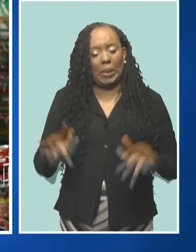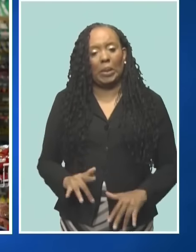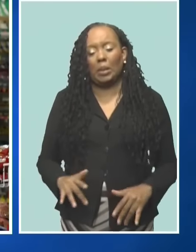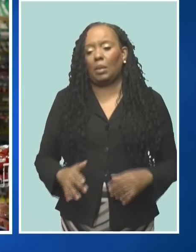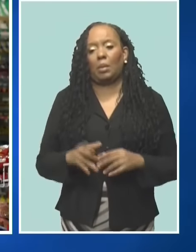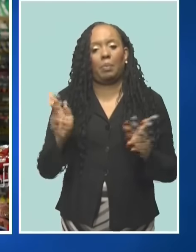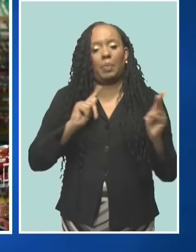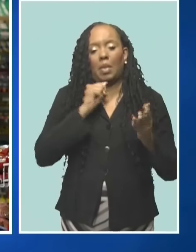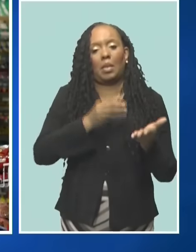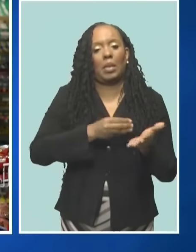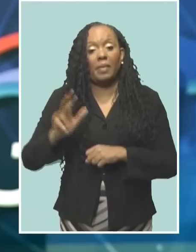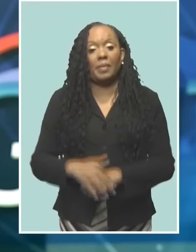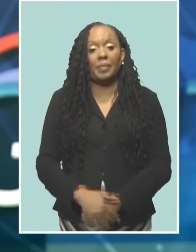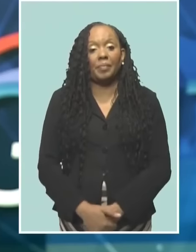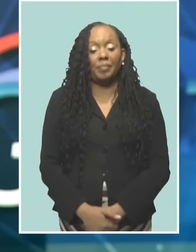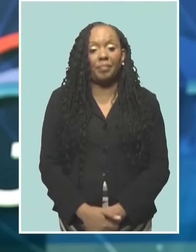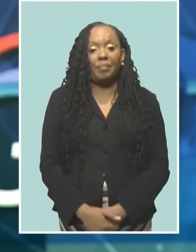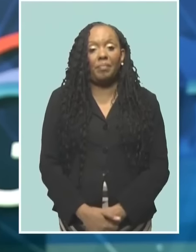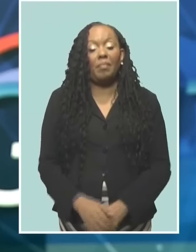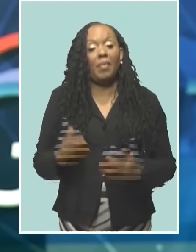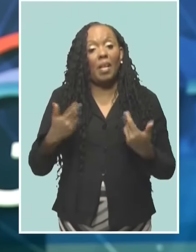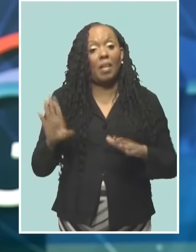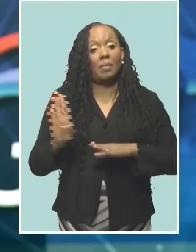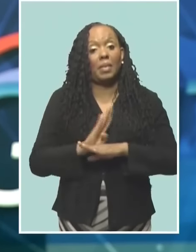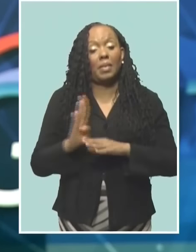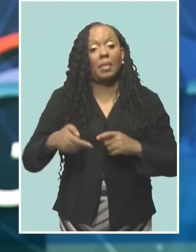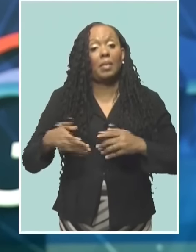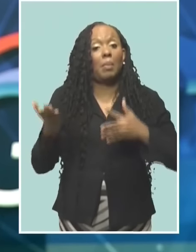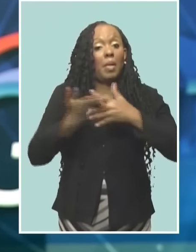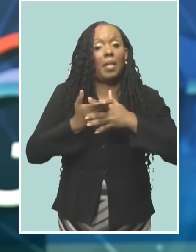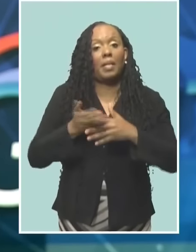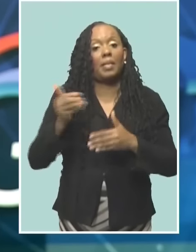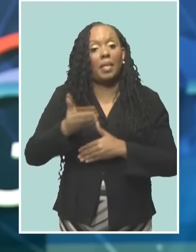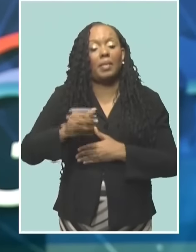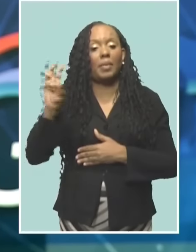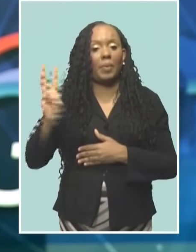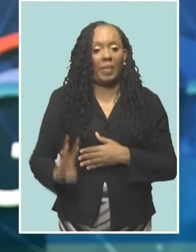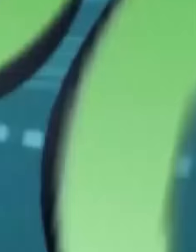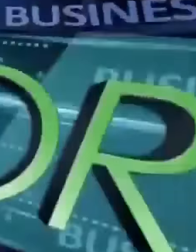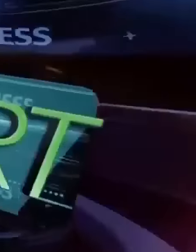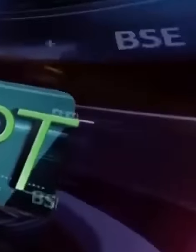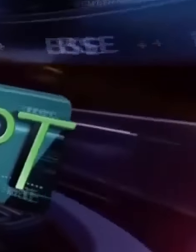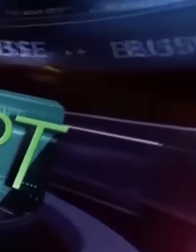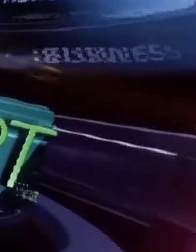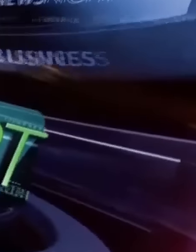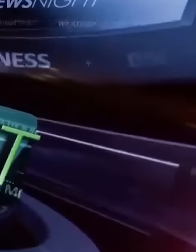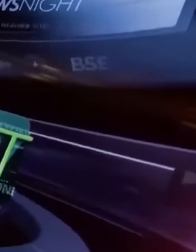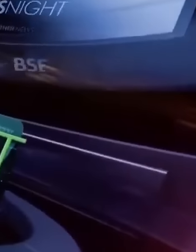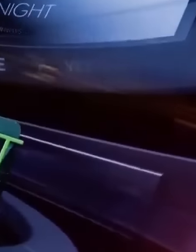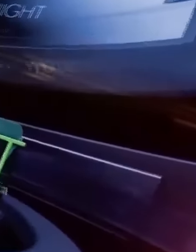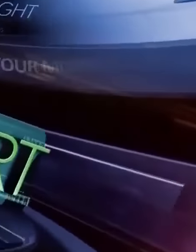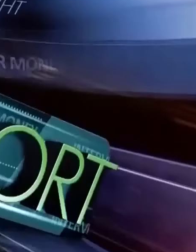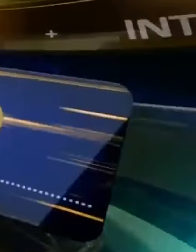direct reflection of inflation. That's business. We'll take a break here and be back with the weather.